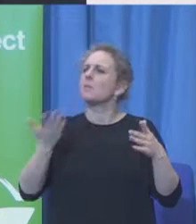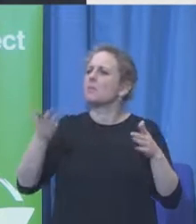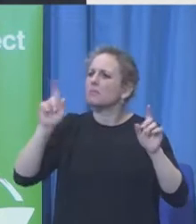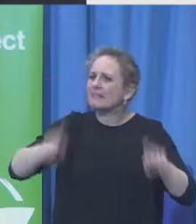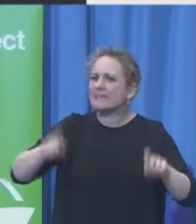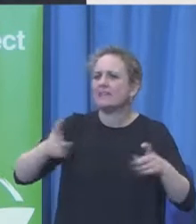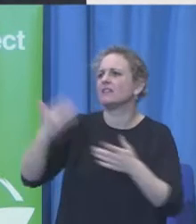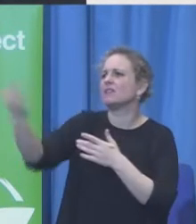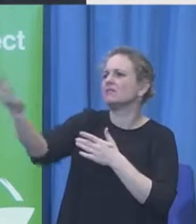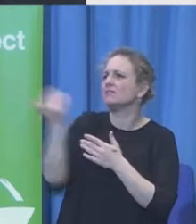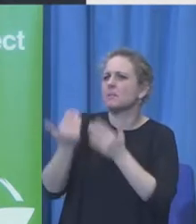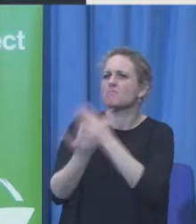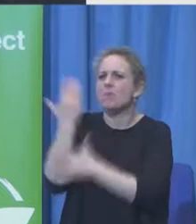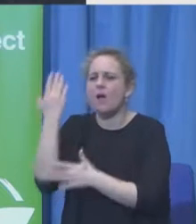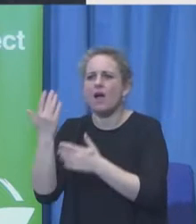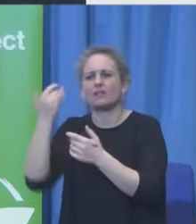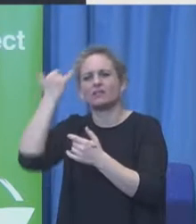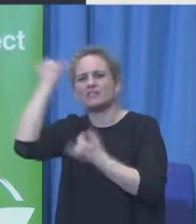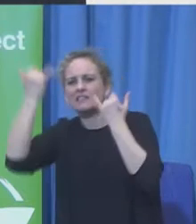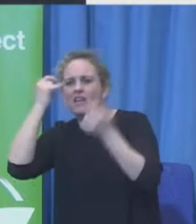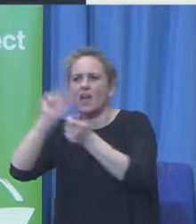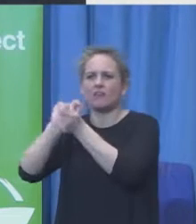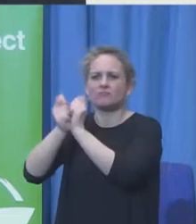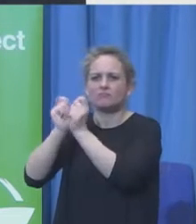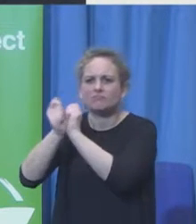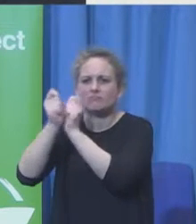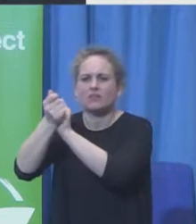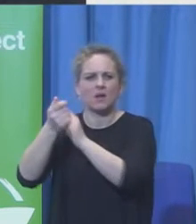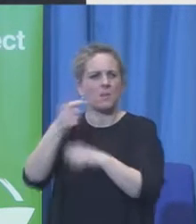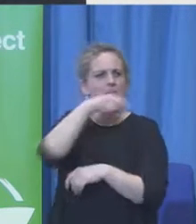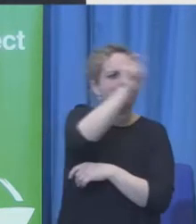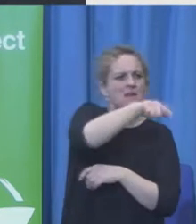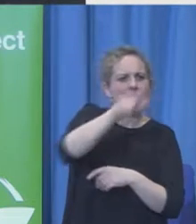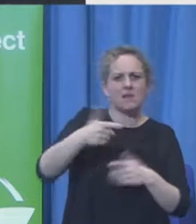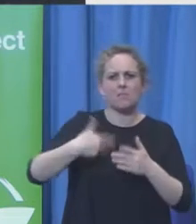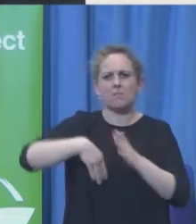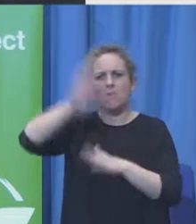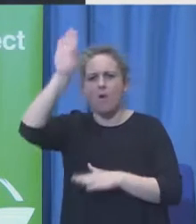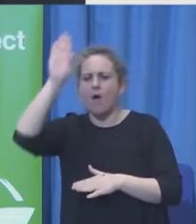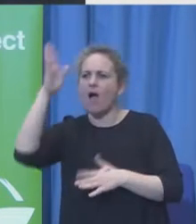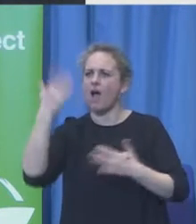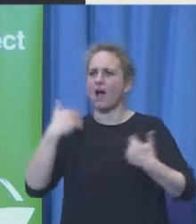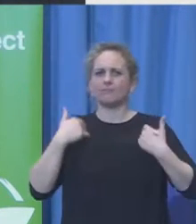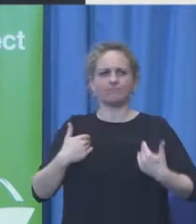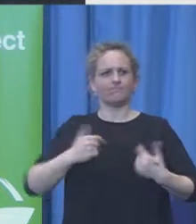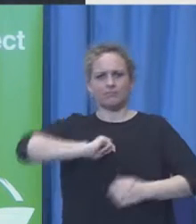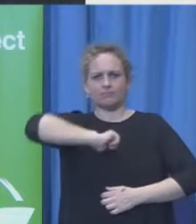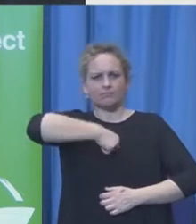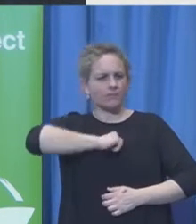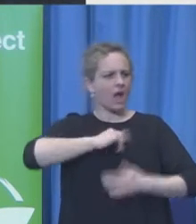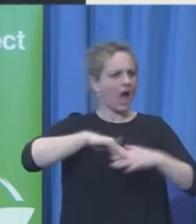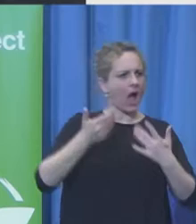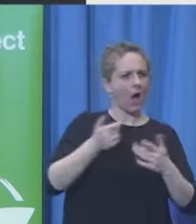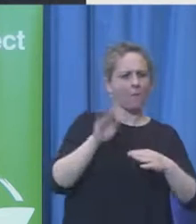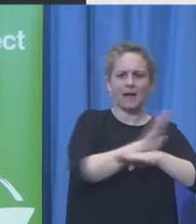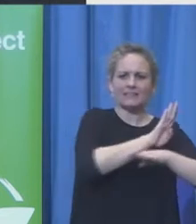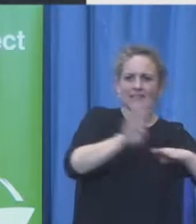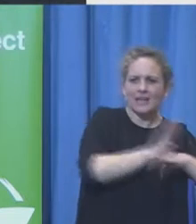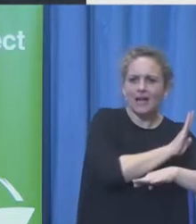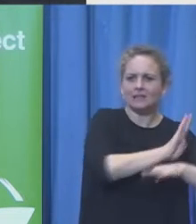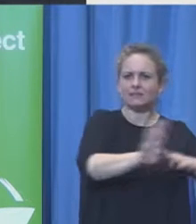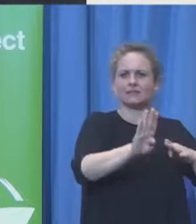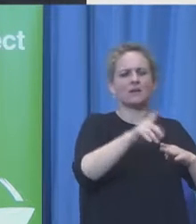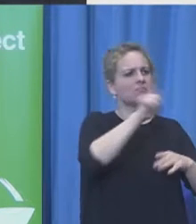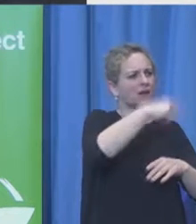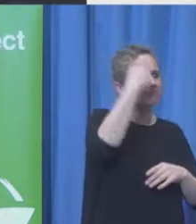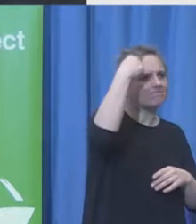attitudes of business people, human resource managers, and we need to provide incentives